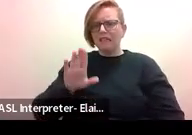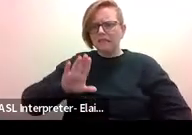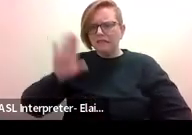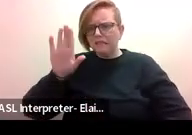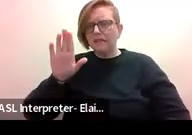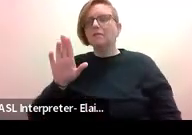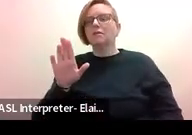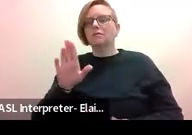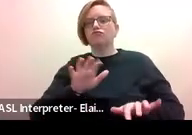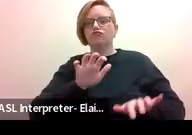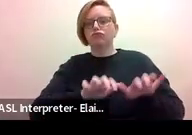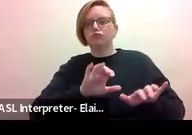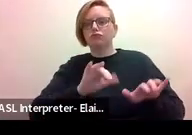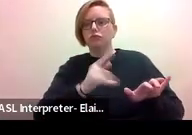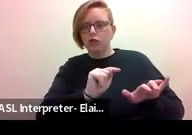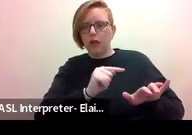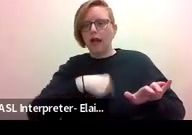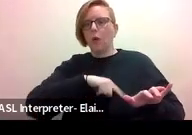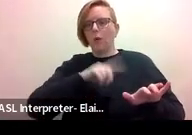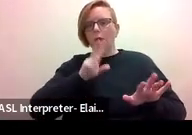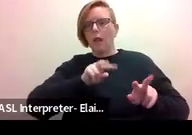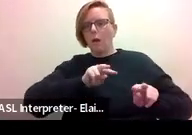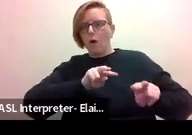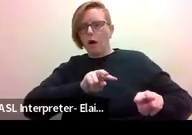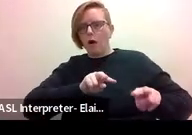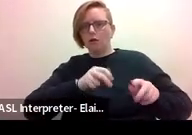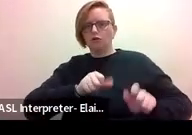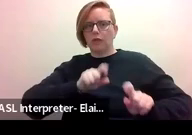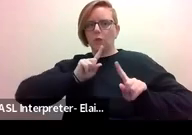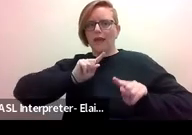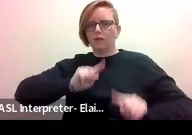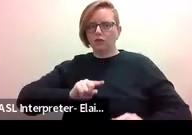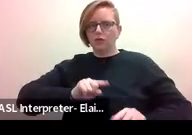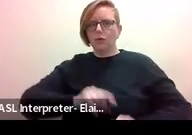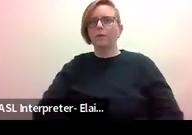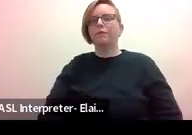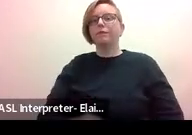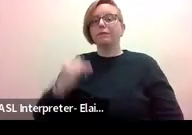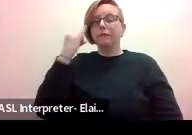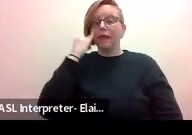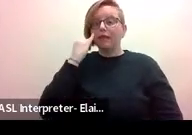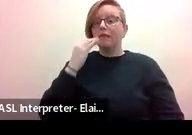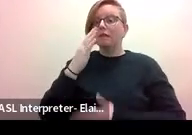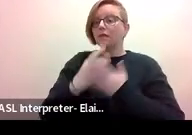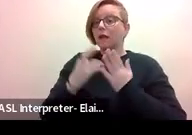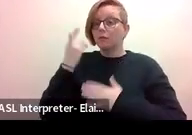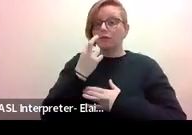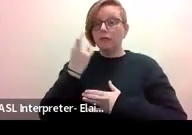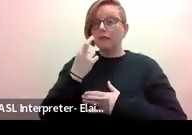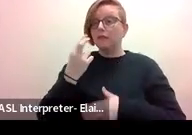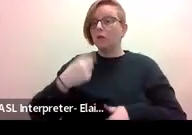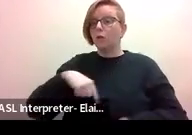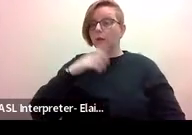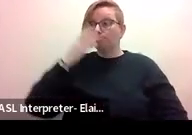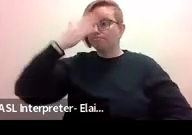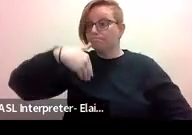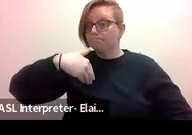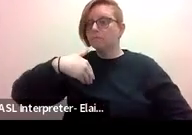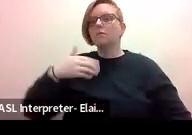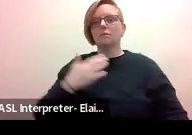And we will be monitoring that. If for some reason your question gets missed, gets lost, feel free to let us